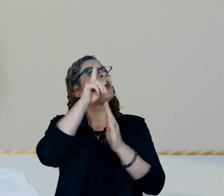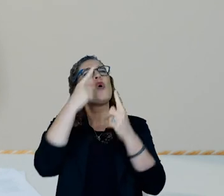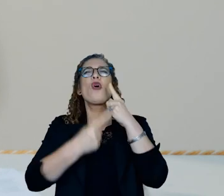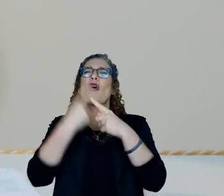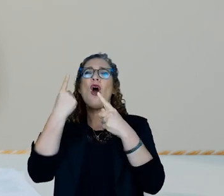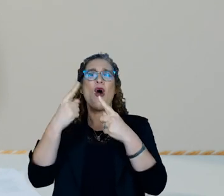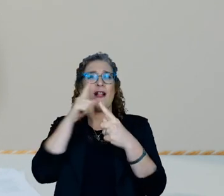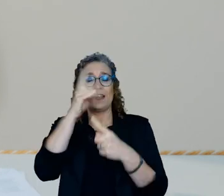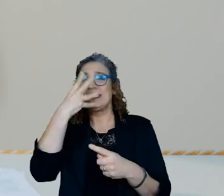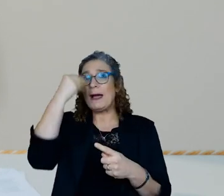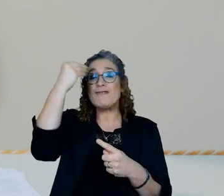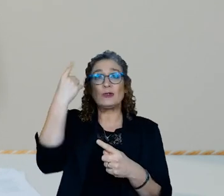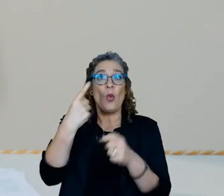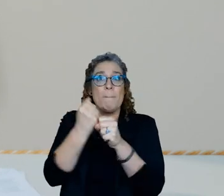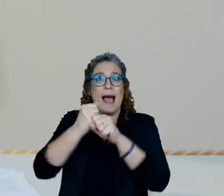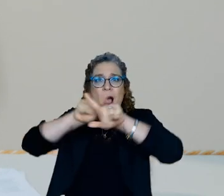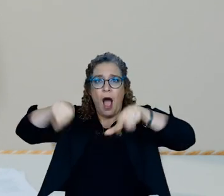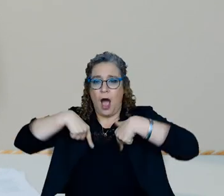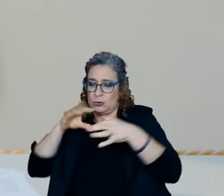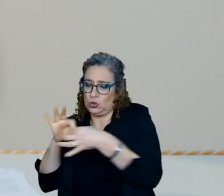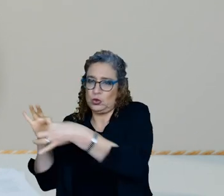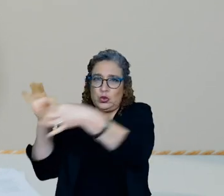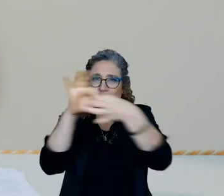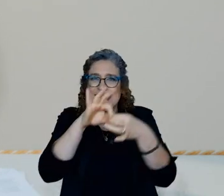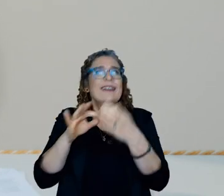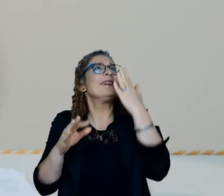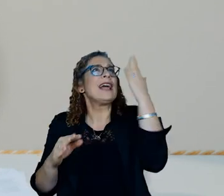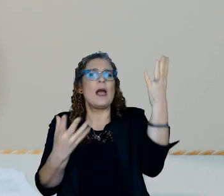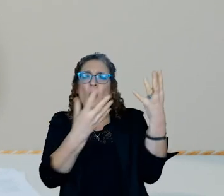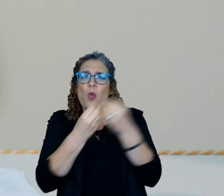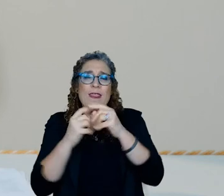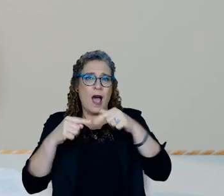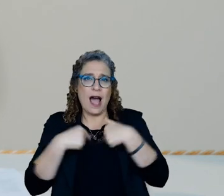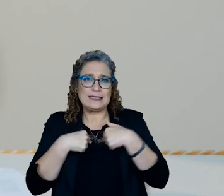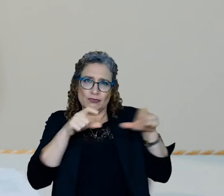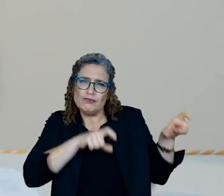who brings us together in unity, be with us